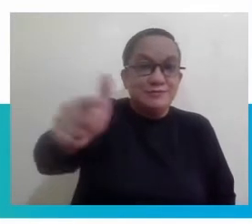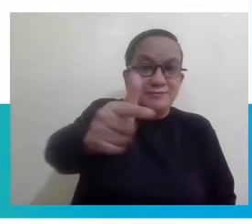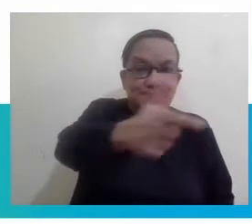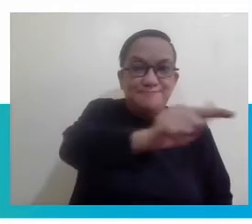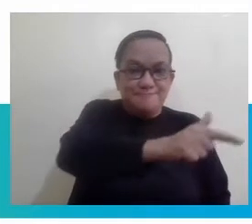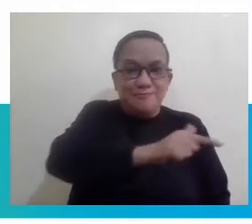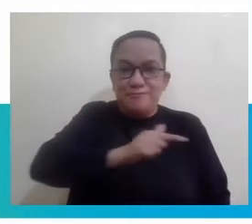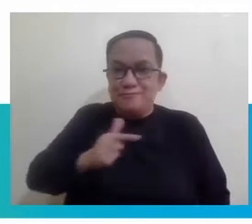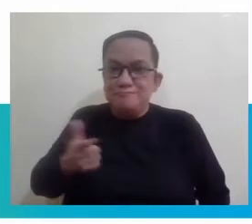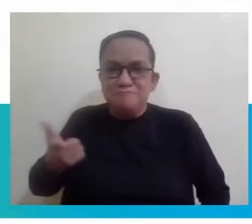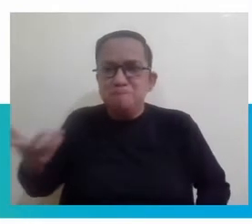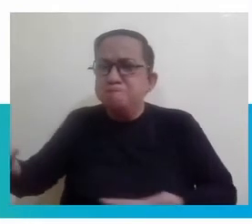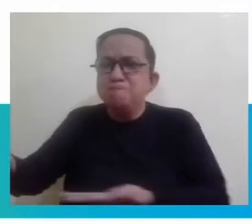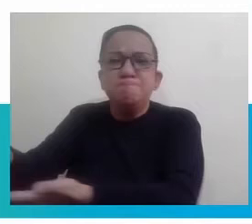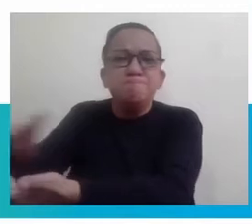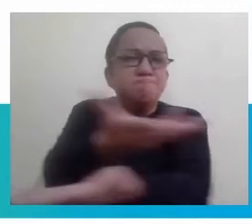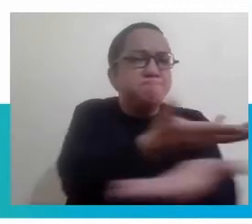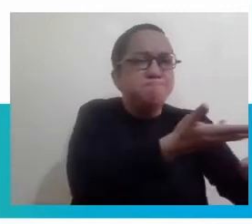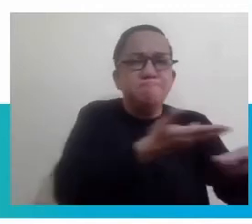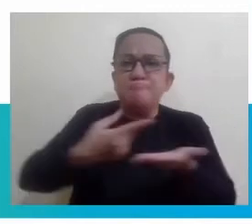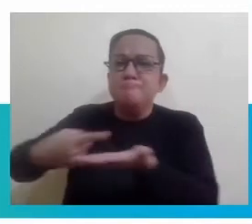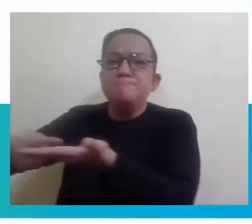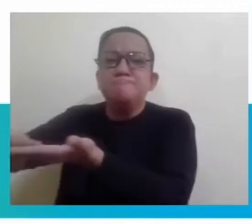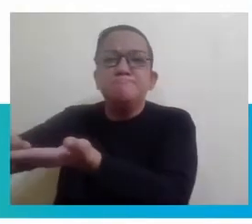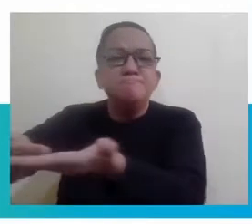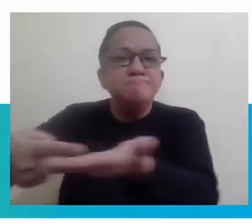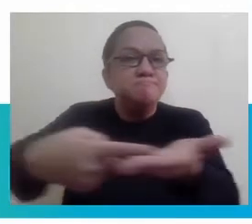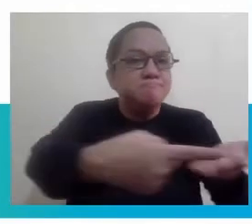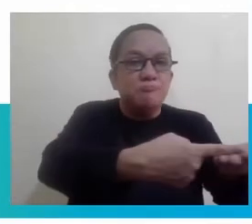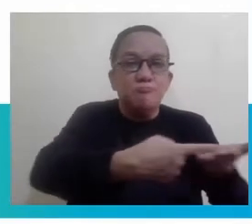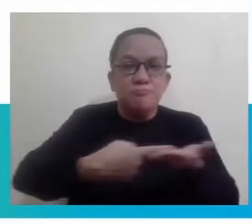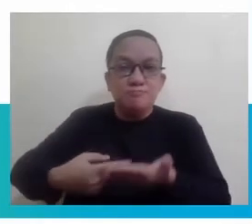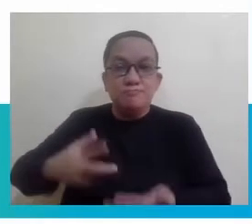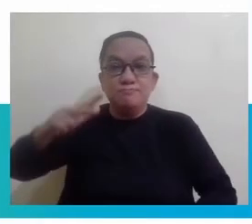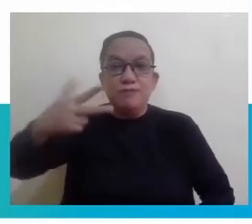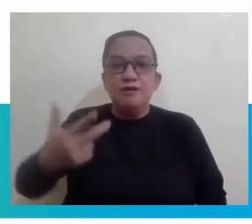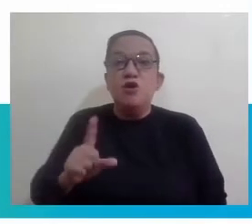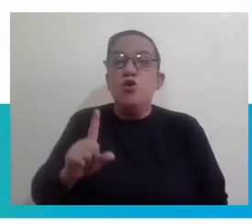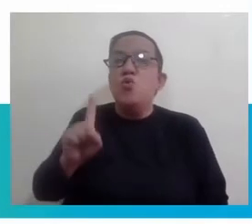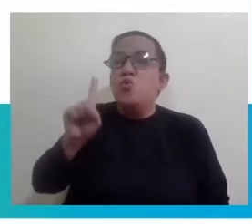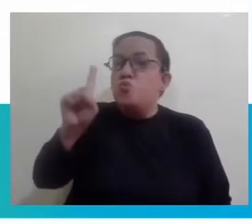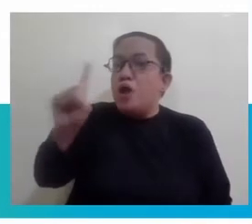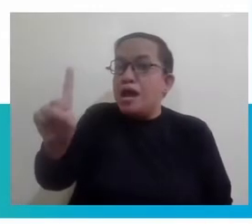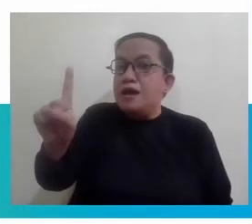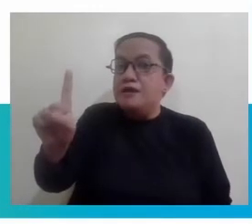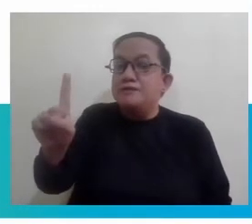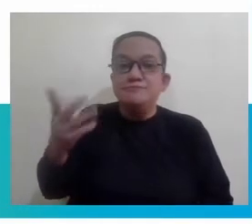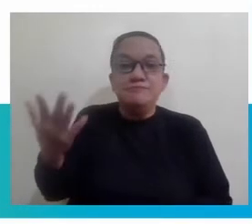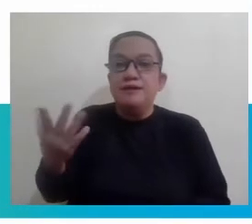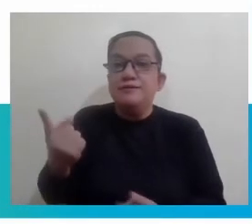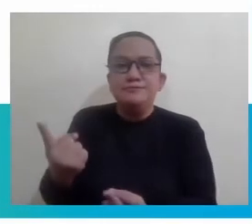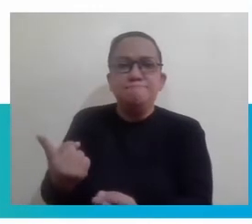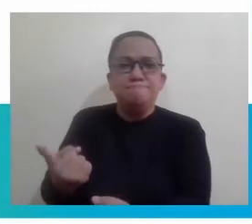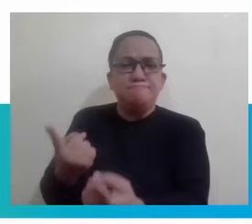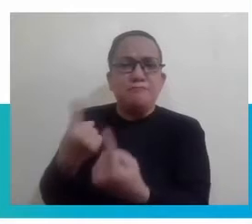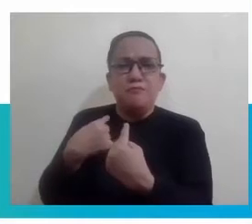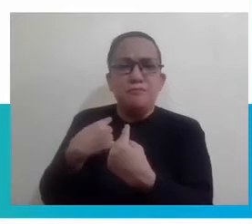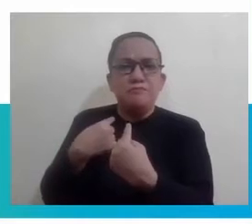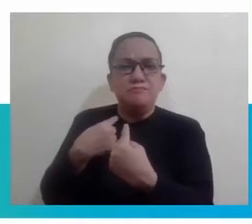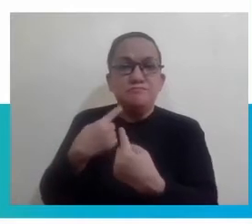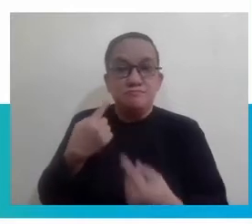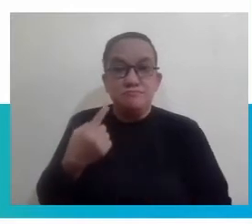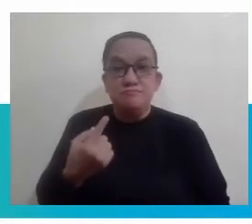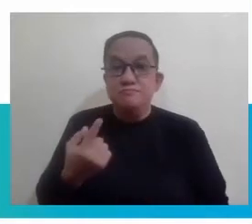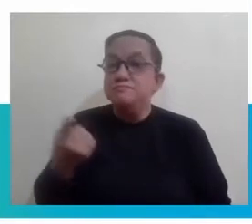Then the third part is the Q&A, where the audience can ask questions to all the speakers. We will end the event with